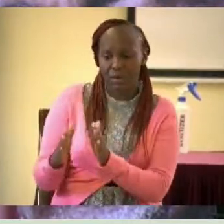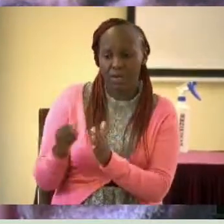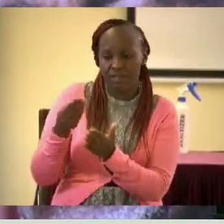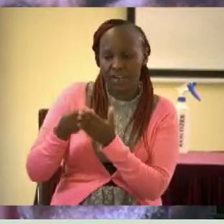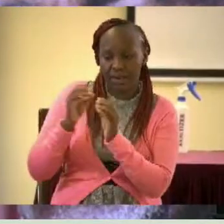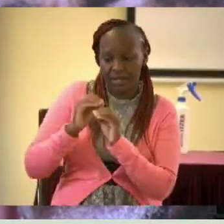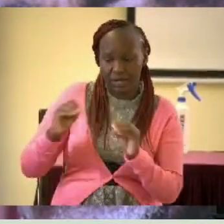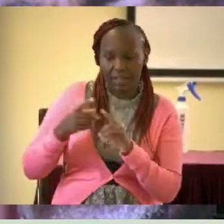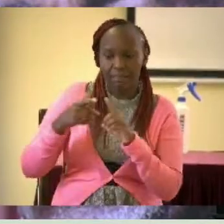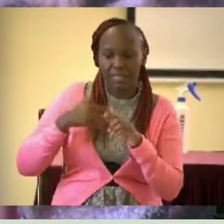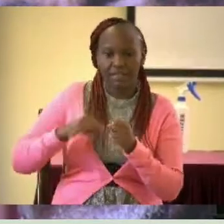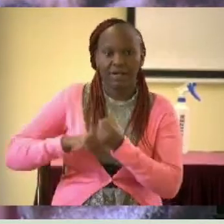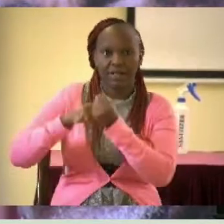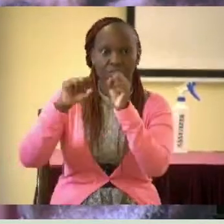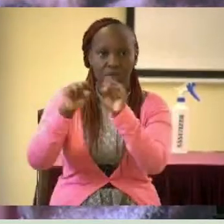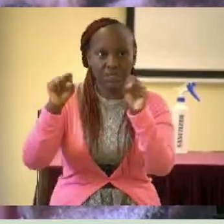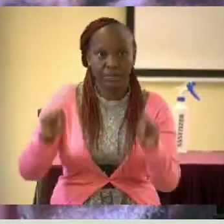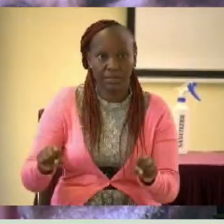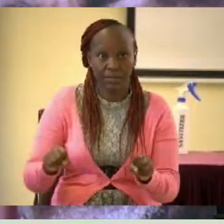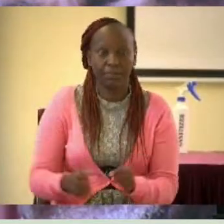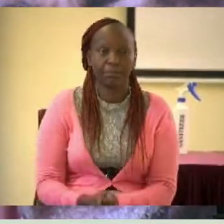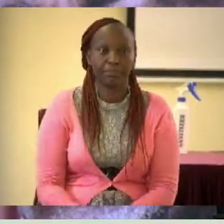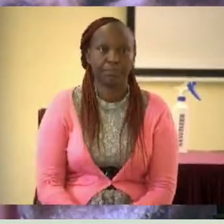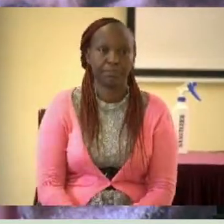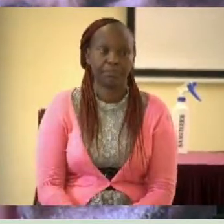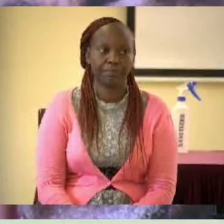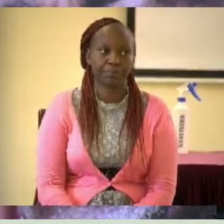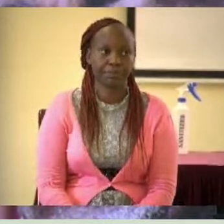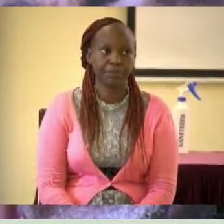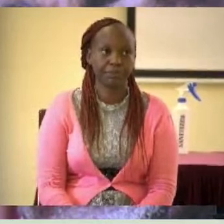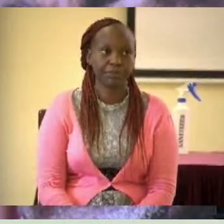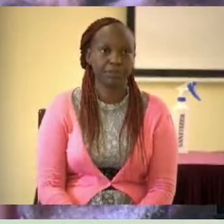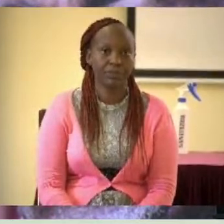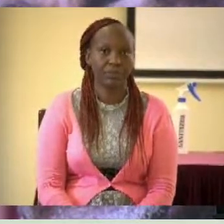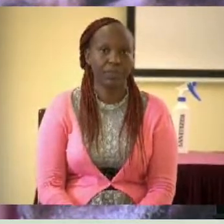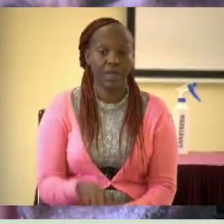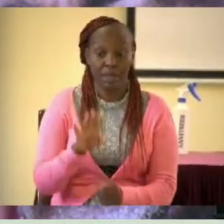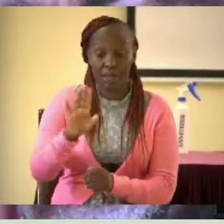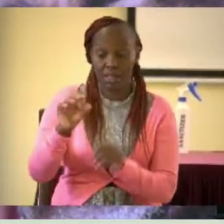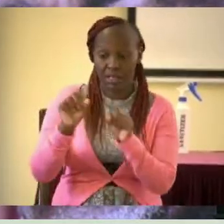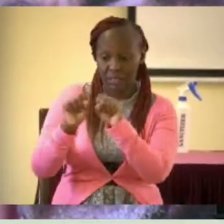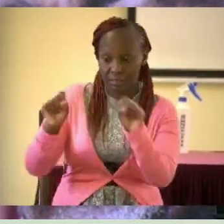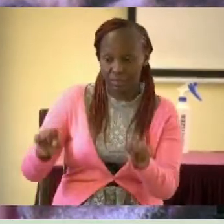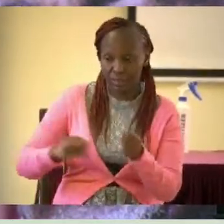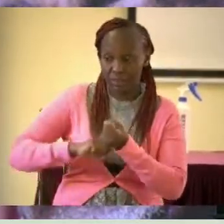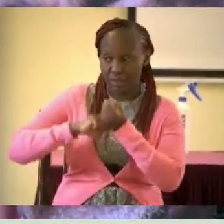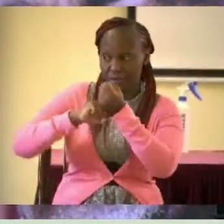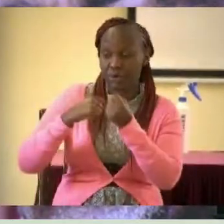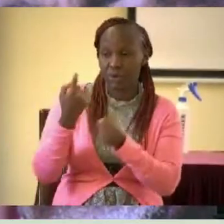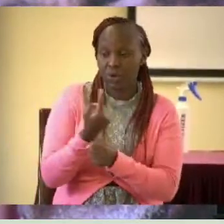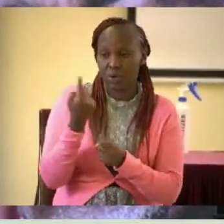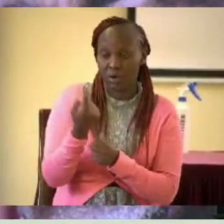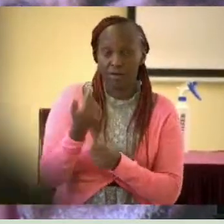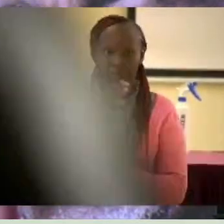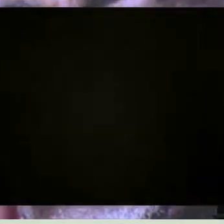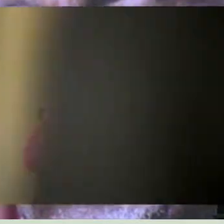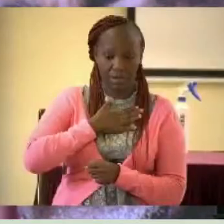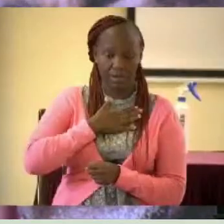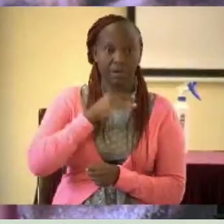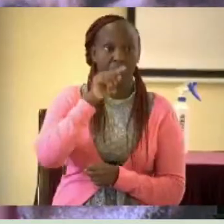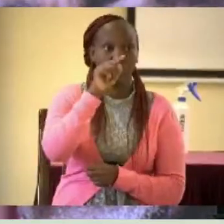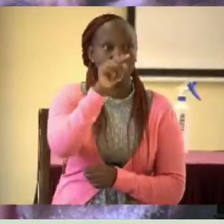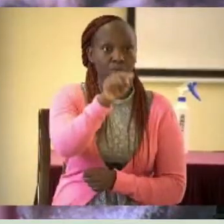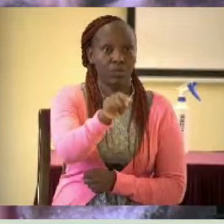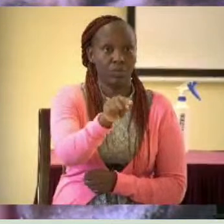have support system from somewhere. And the support system can only come from me and from